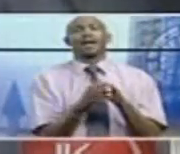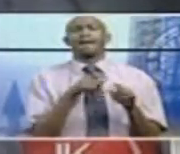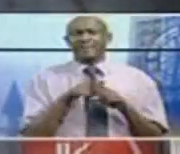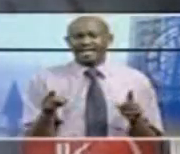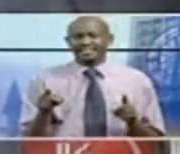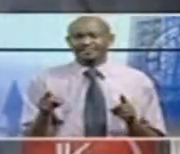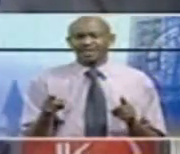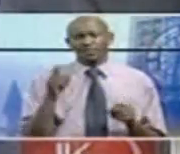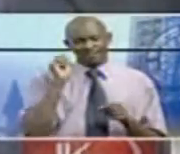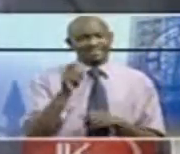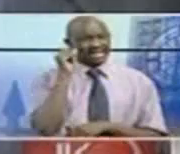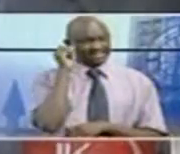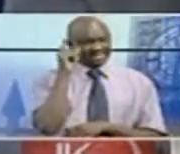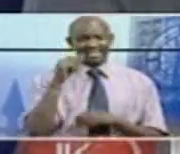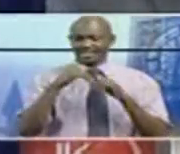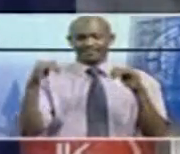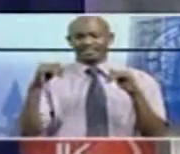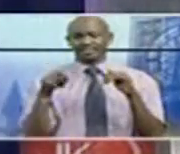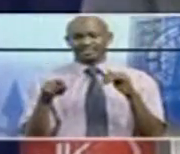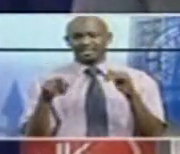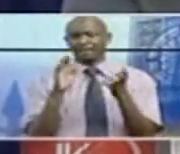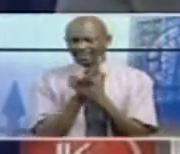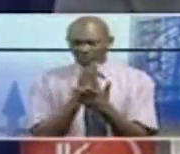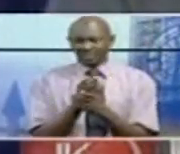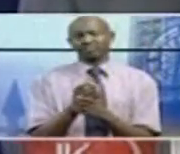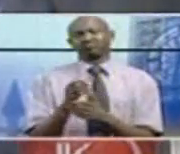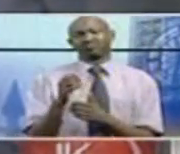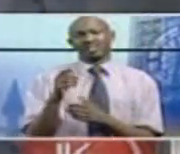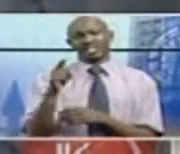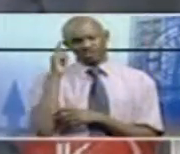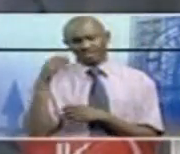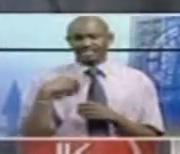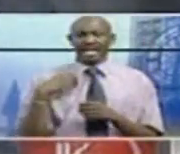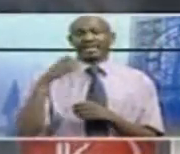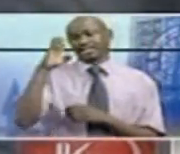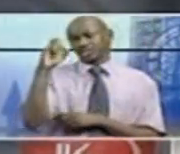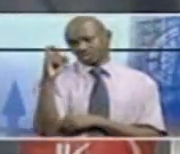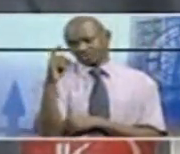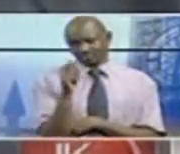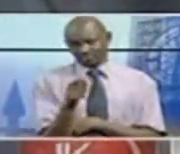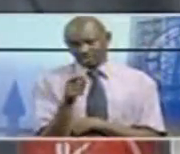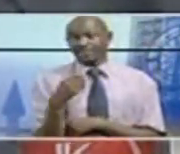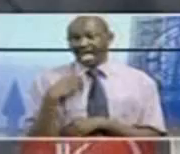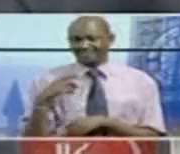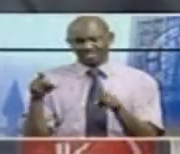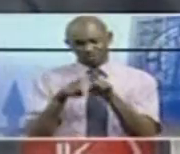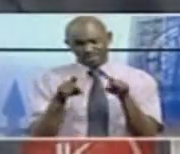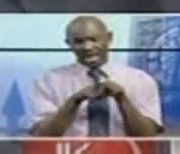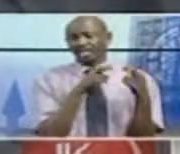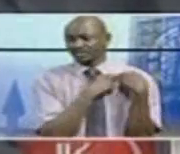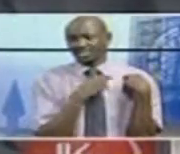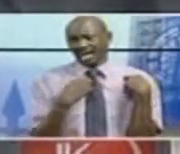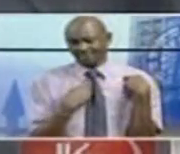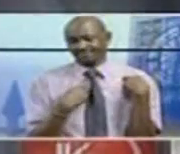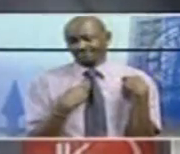must understand the distinction between the legislature and the executive. I have a similar obligation and